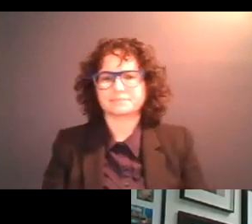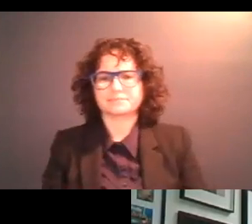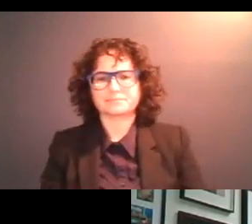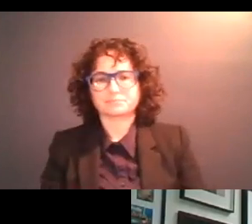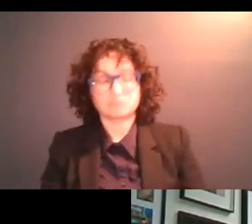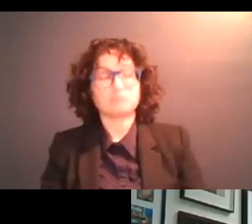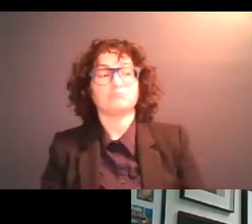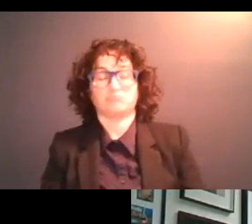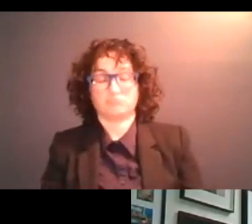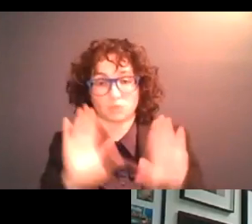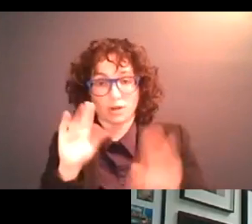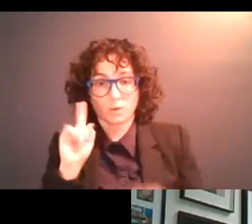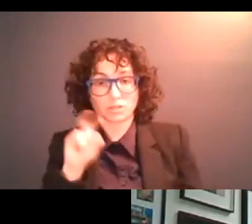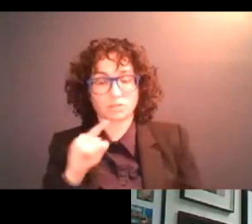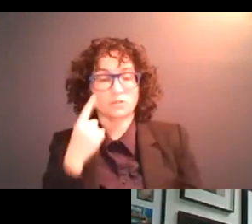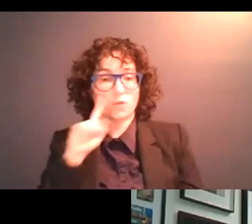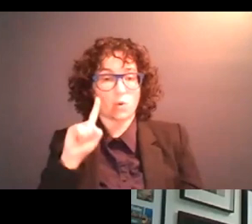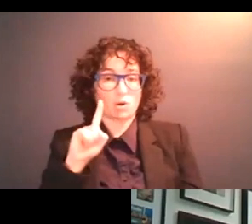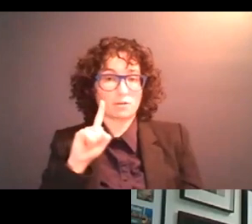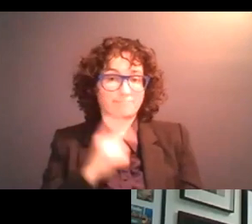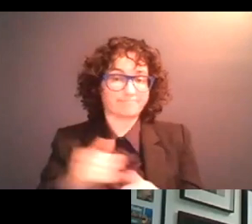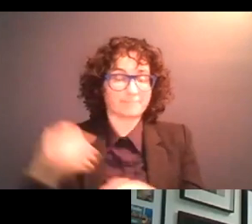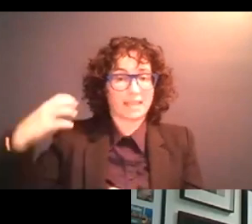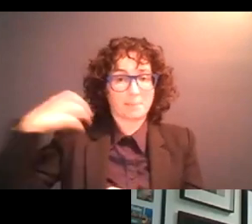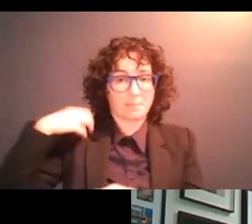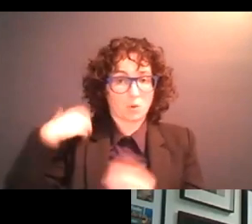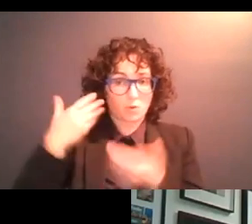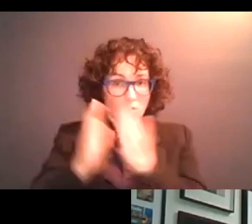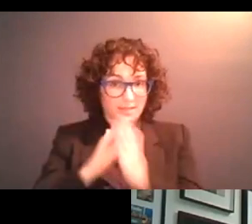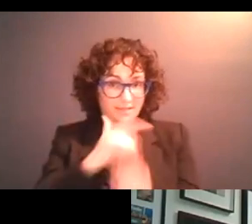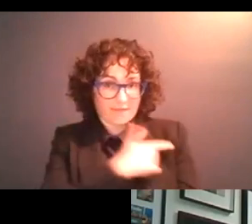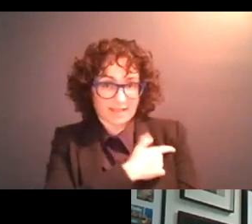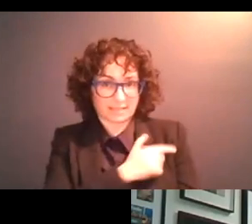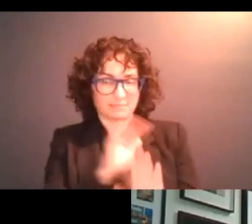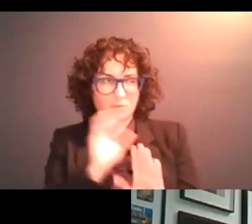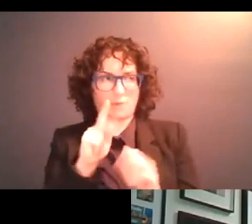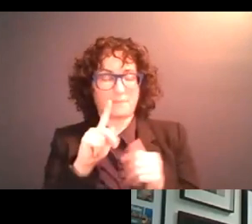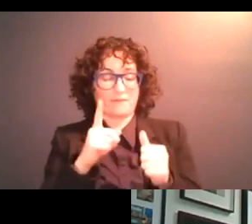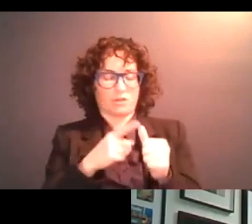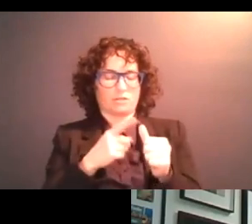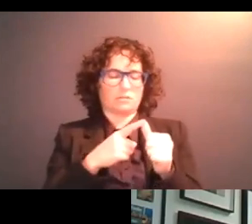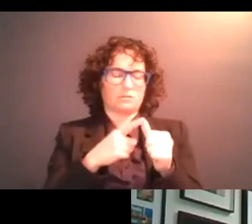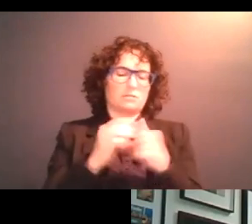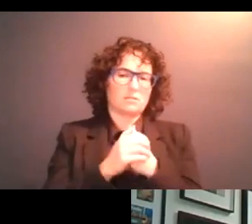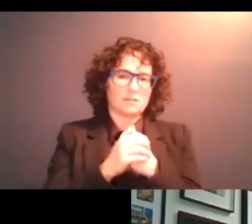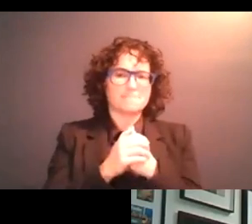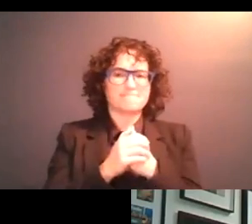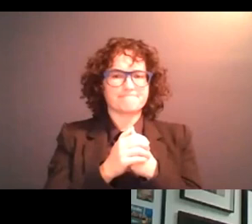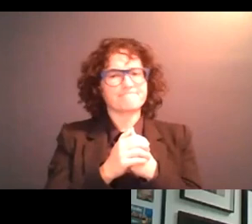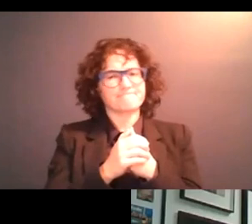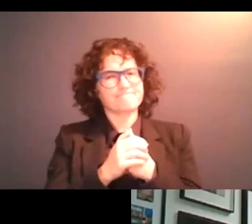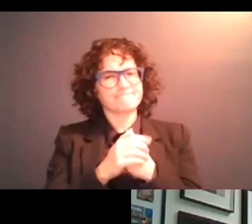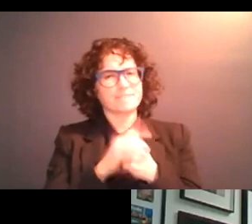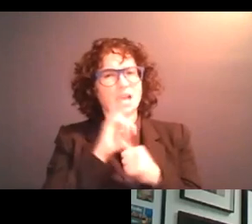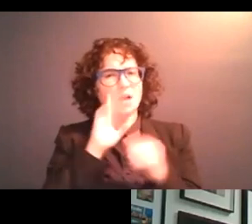Great questions. So for an employer to request vaccine, a couple different things. The first is, I would strongly encourage